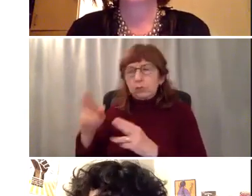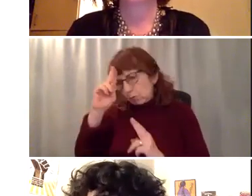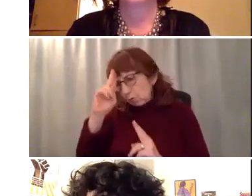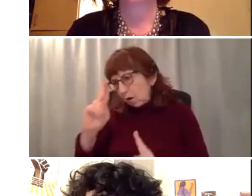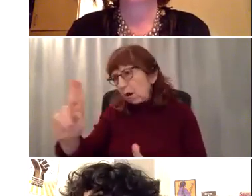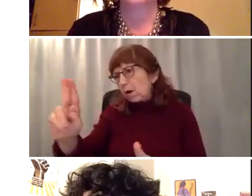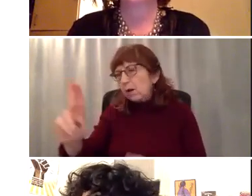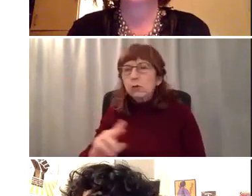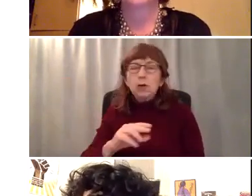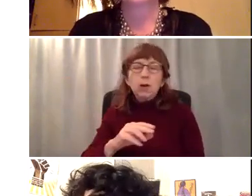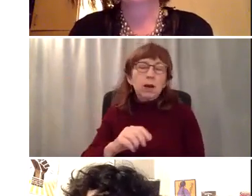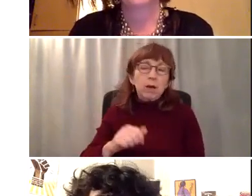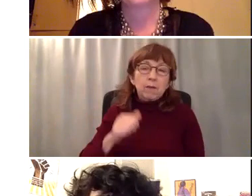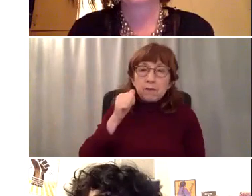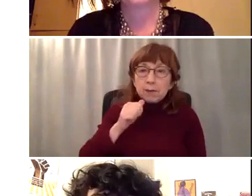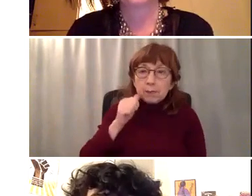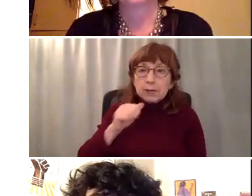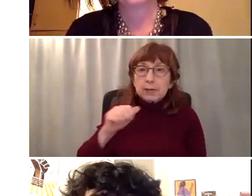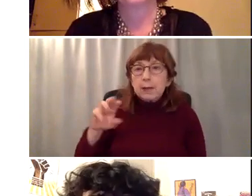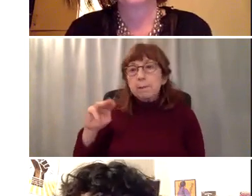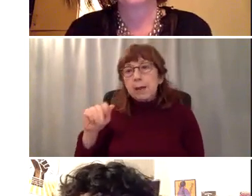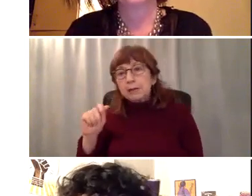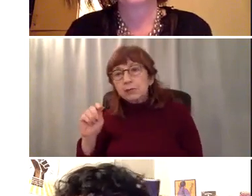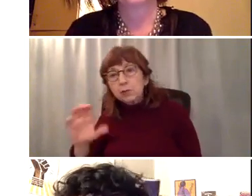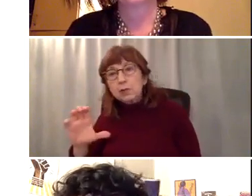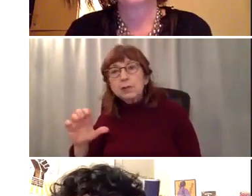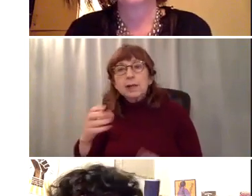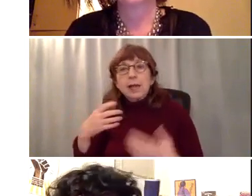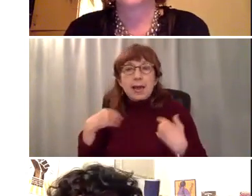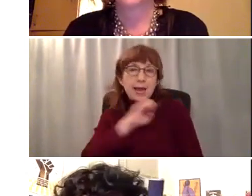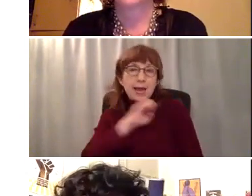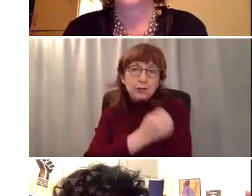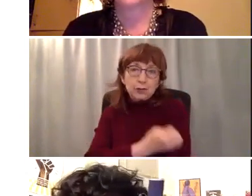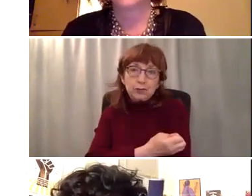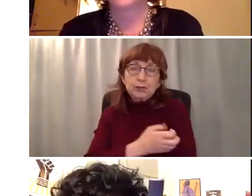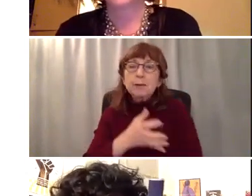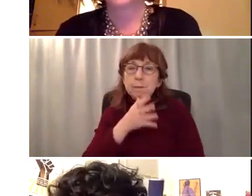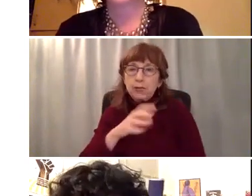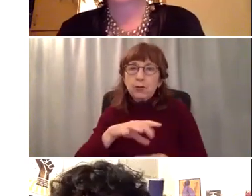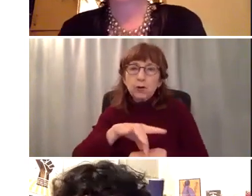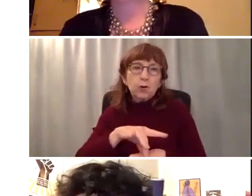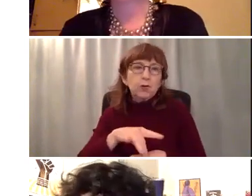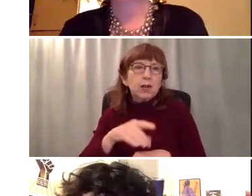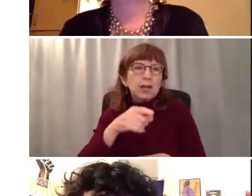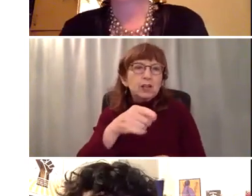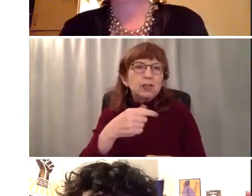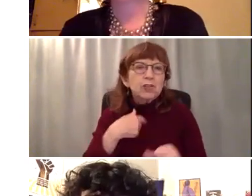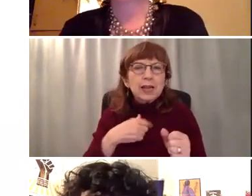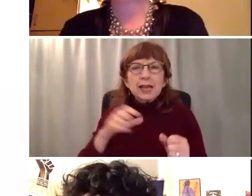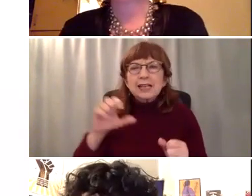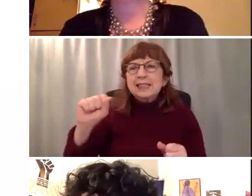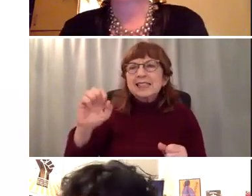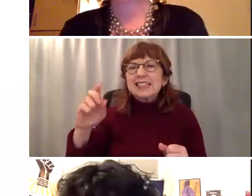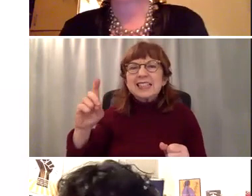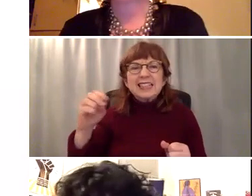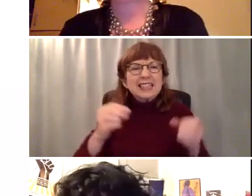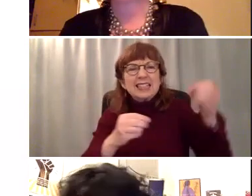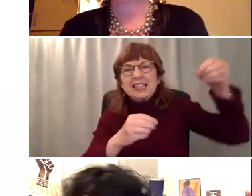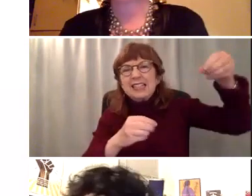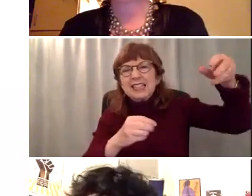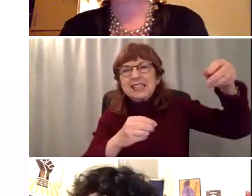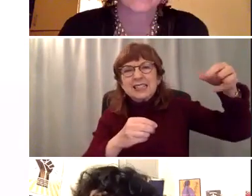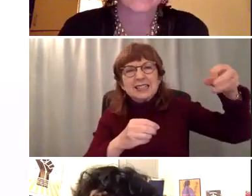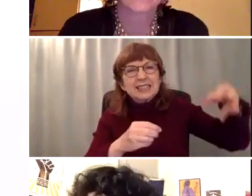both masculine energies. And so, yeah, I pay homage there. She has some seeds in her hands. She has a blade, right,